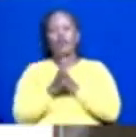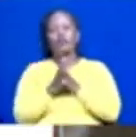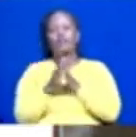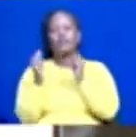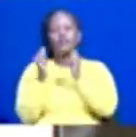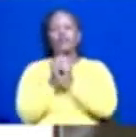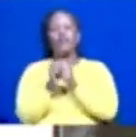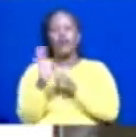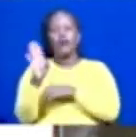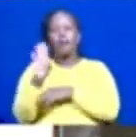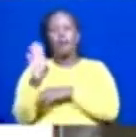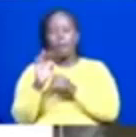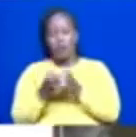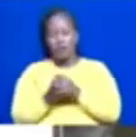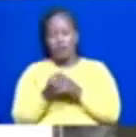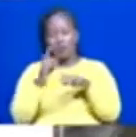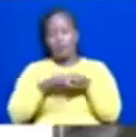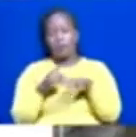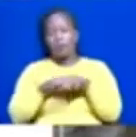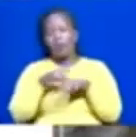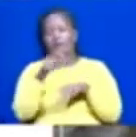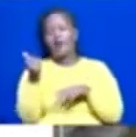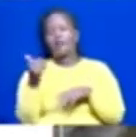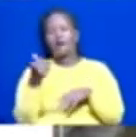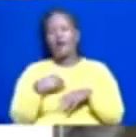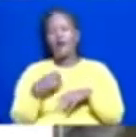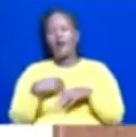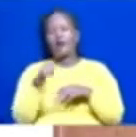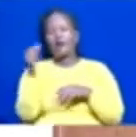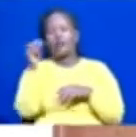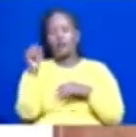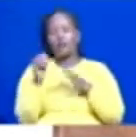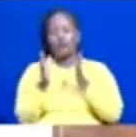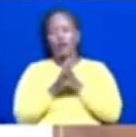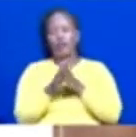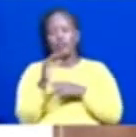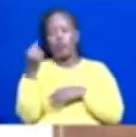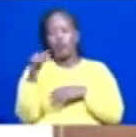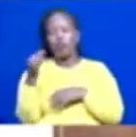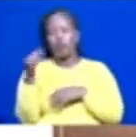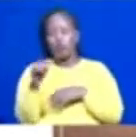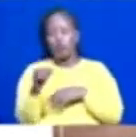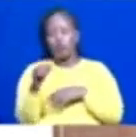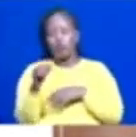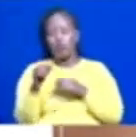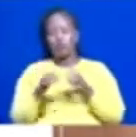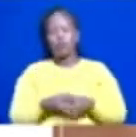was second with 2 medals, 1 gold, and a silver. Faith Akinyi for Legends Edition.